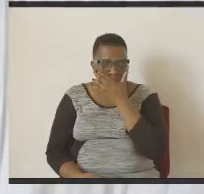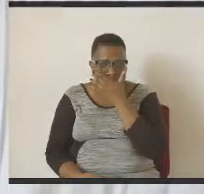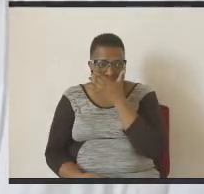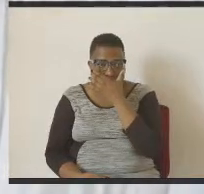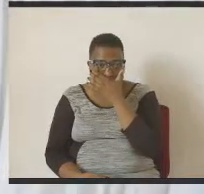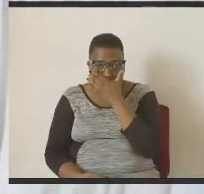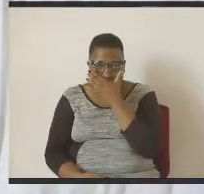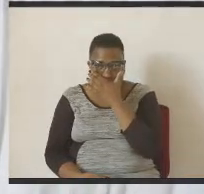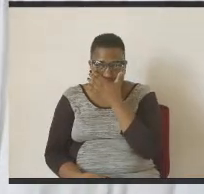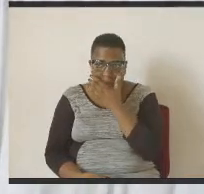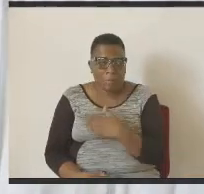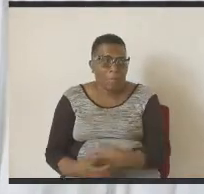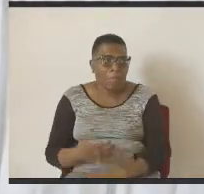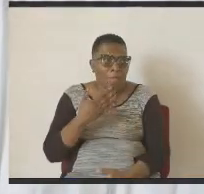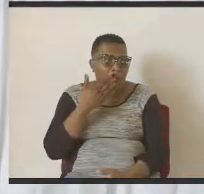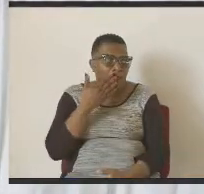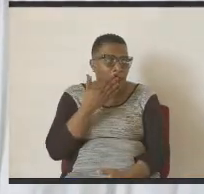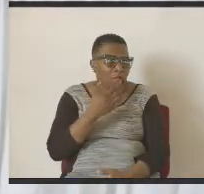Yeah, thank you